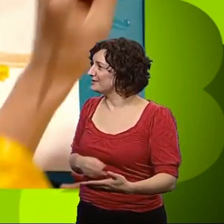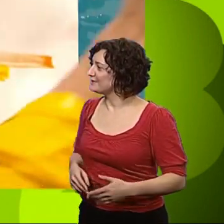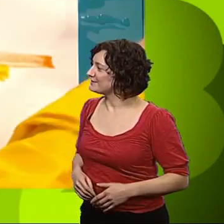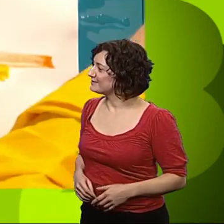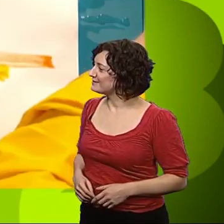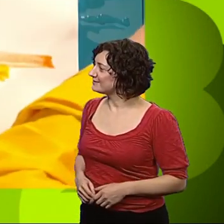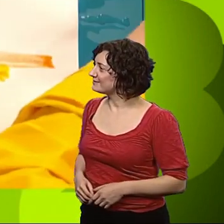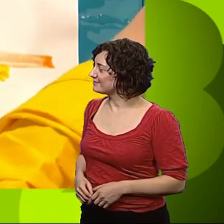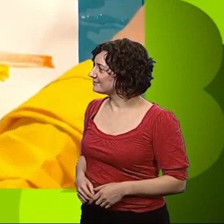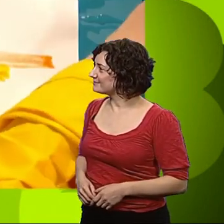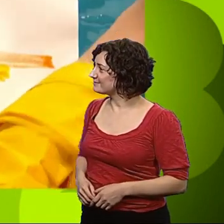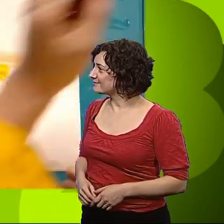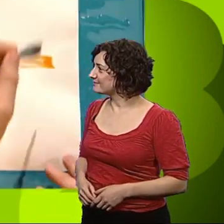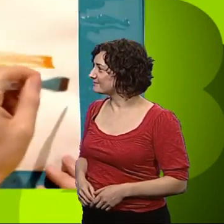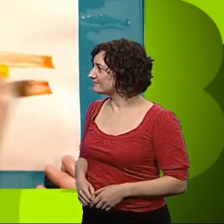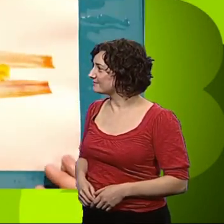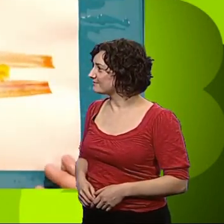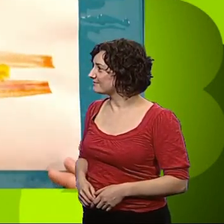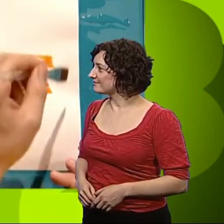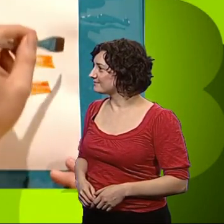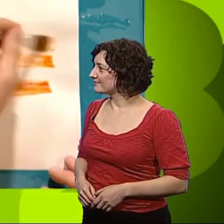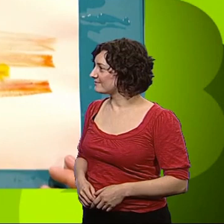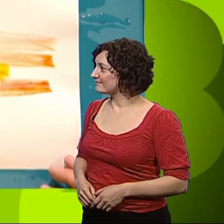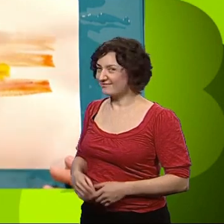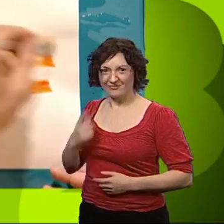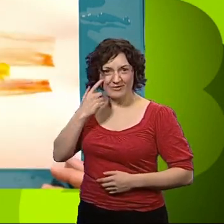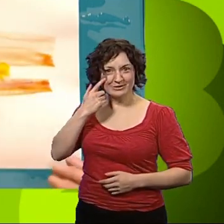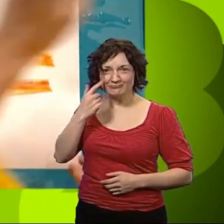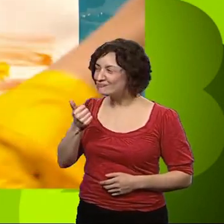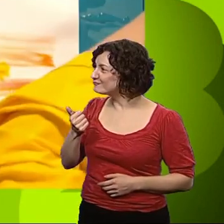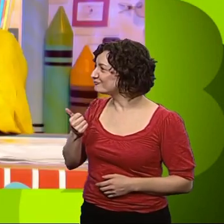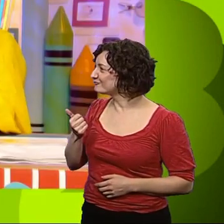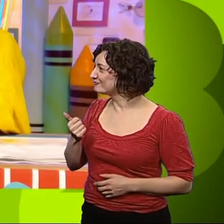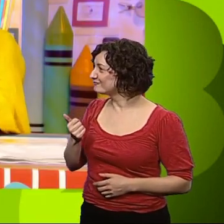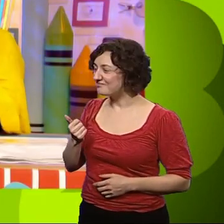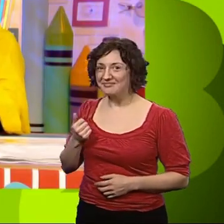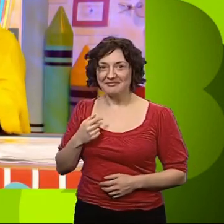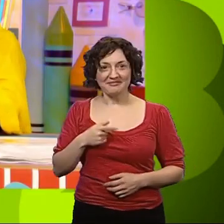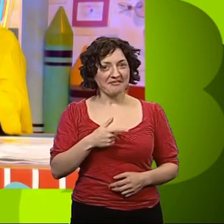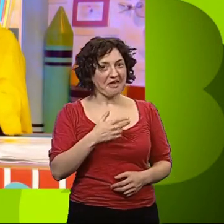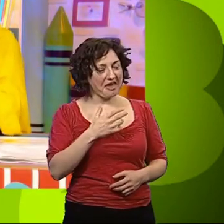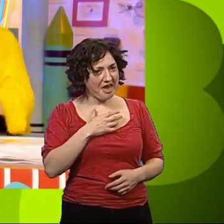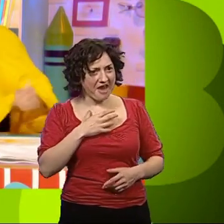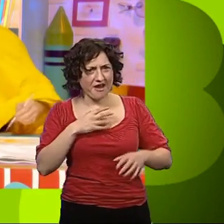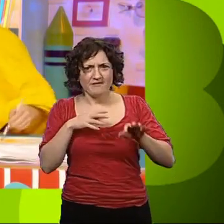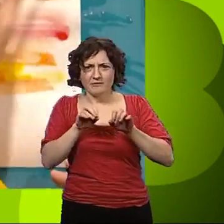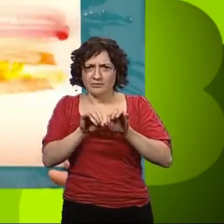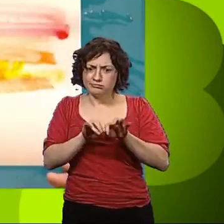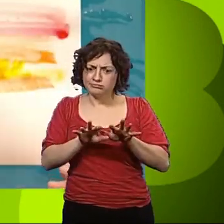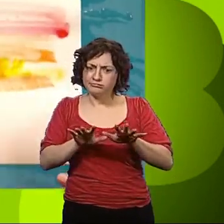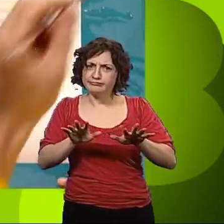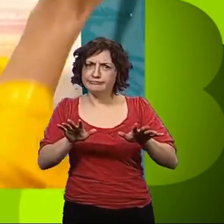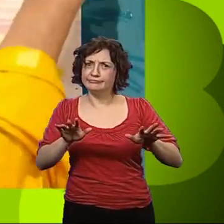look at that, you see? Nice. Just chuck it on. Look, isn't that lovely? It goes quite feathery, doesn't it? It does,